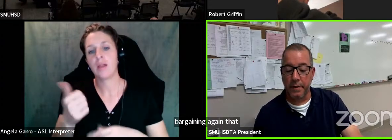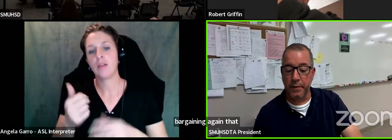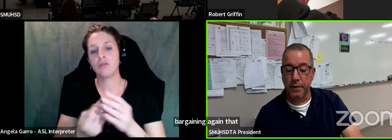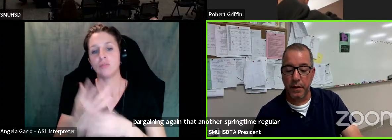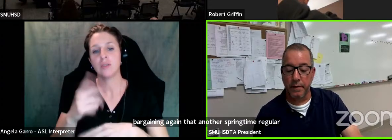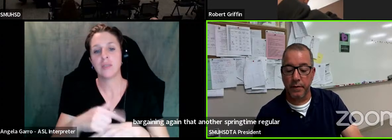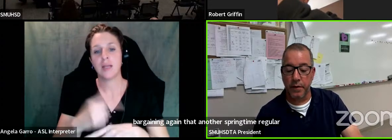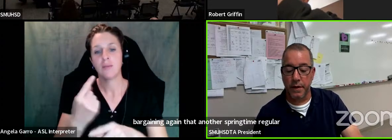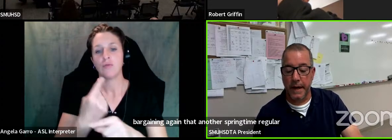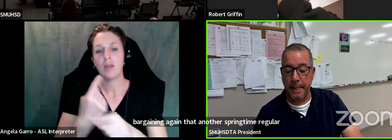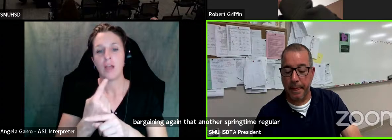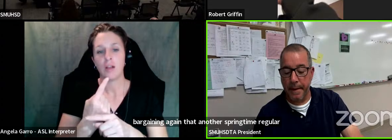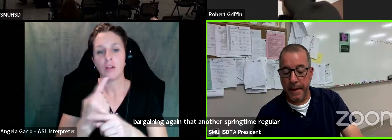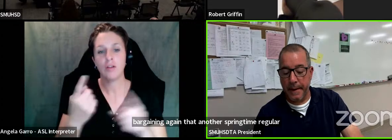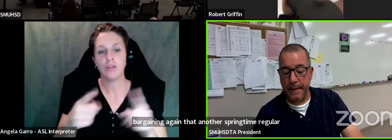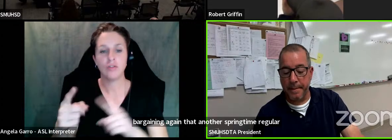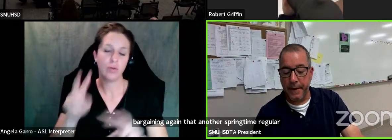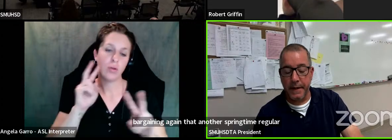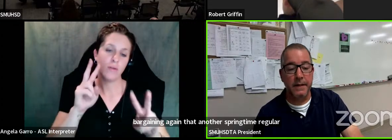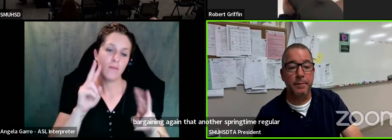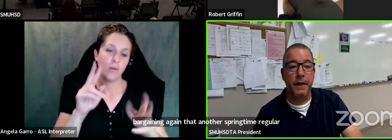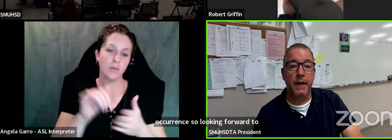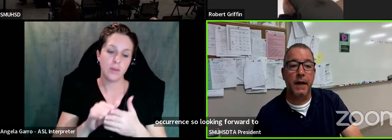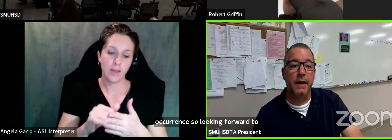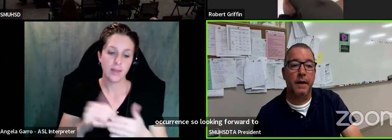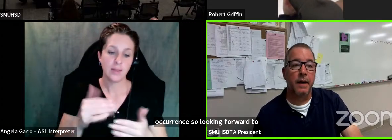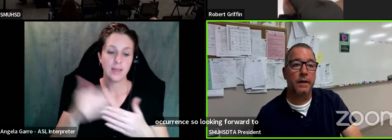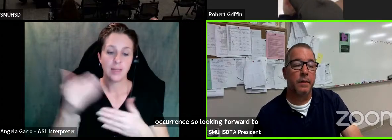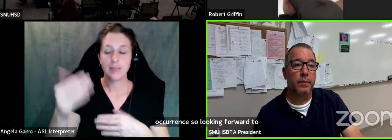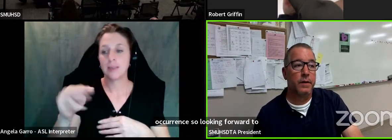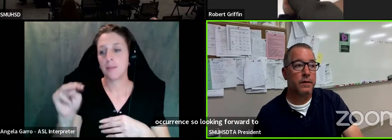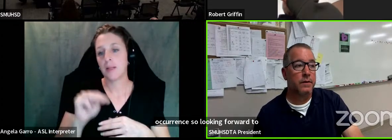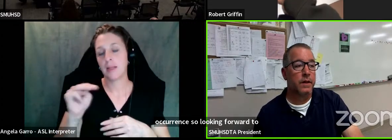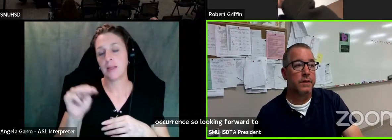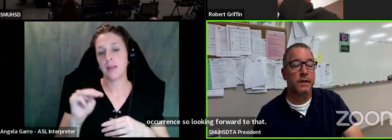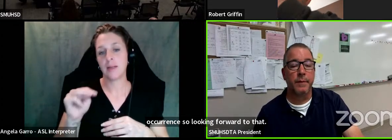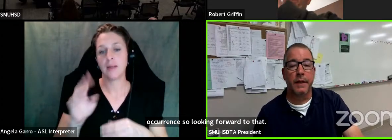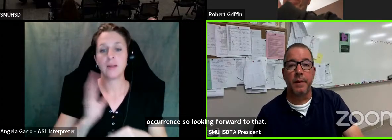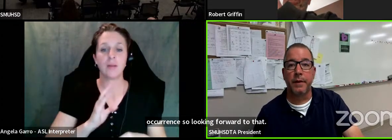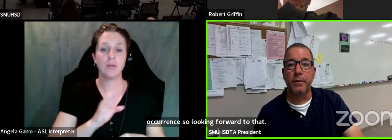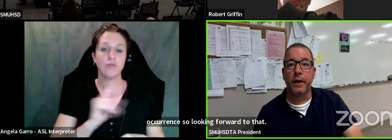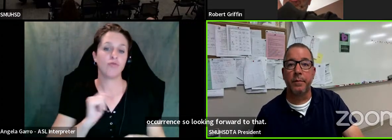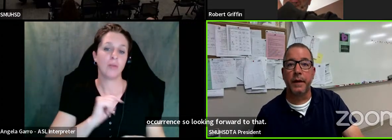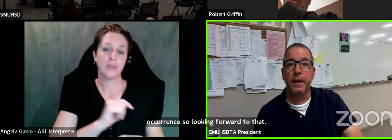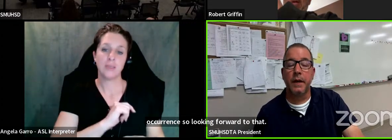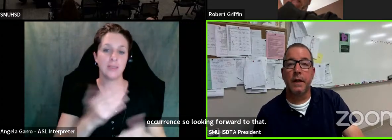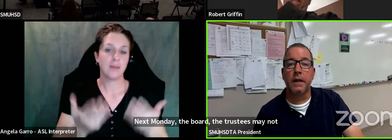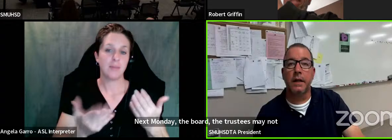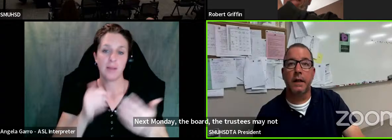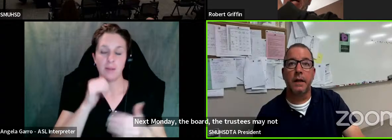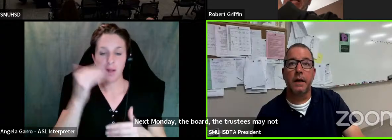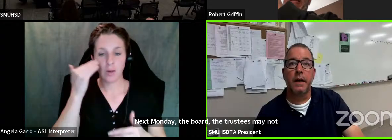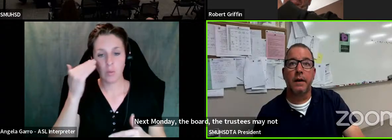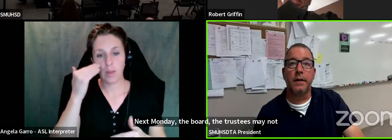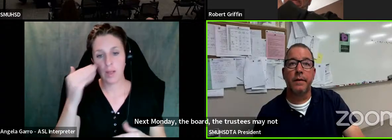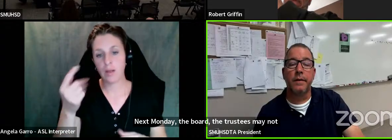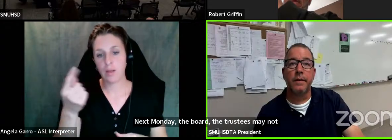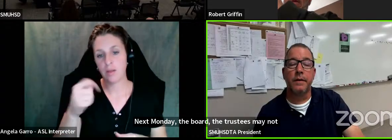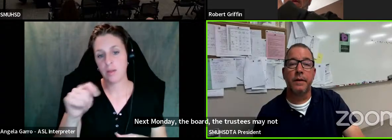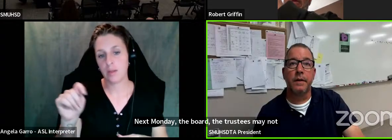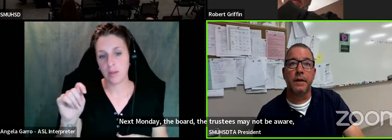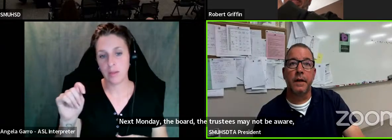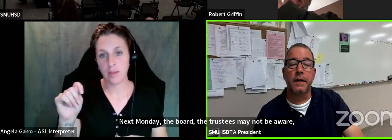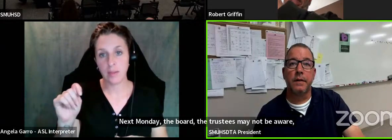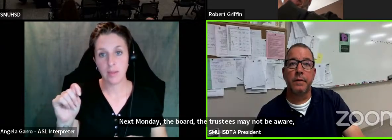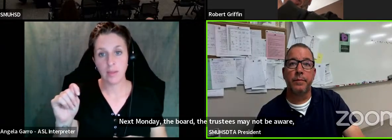So looking forward to that. Next Monday, the trustees may not be aware, but the